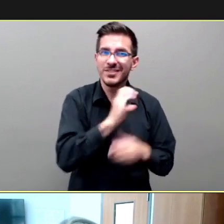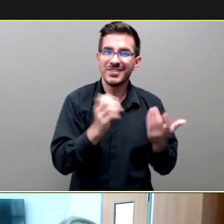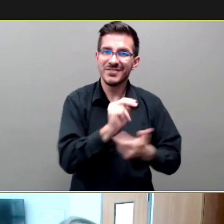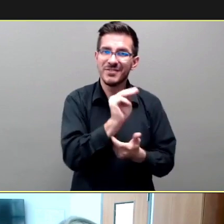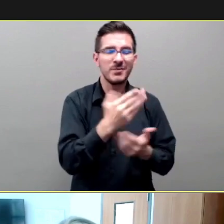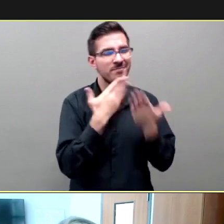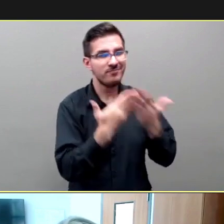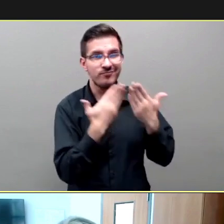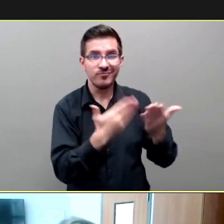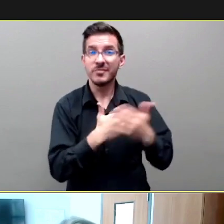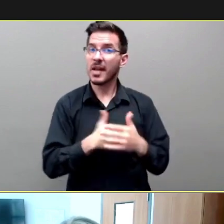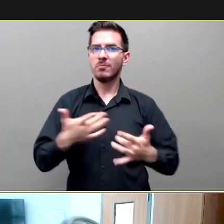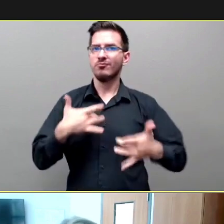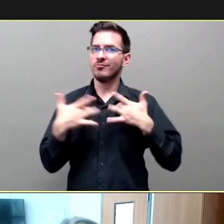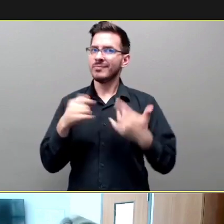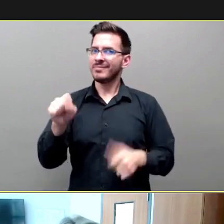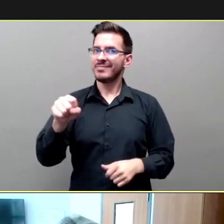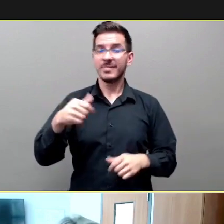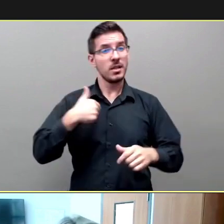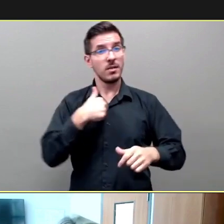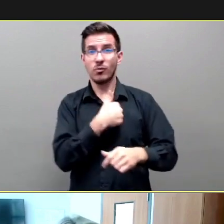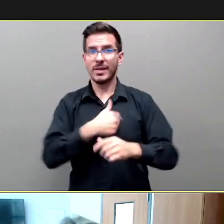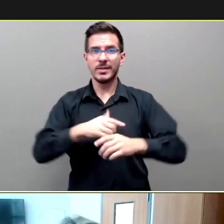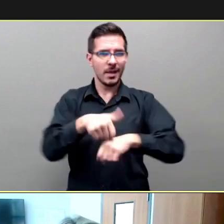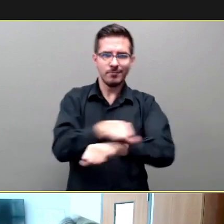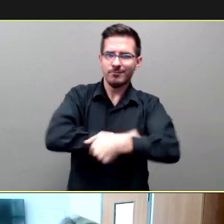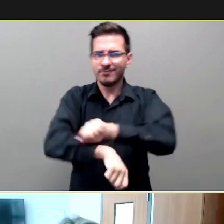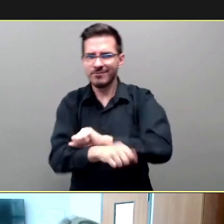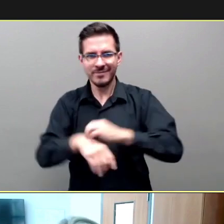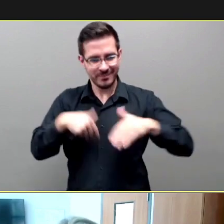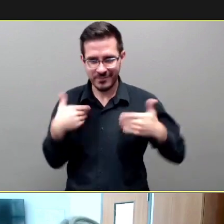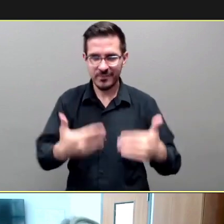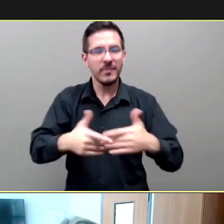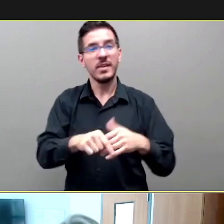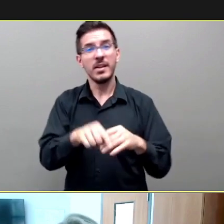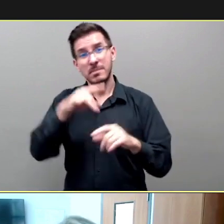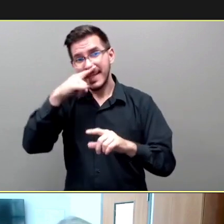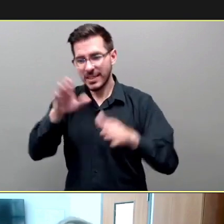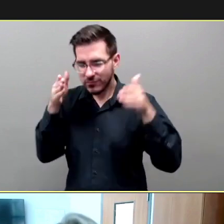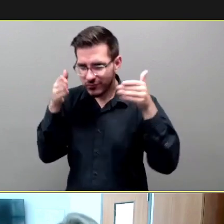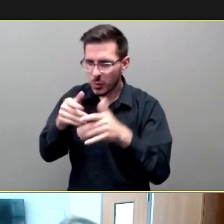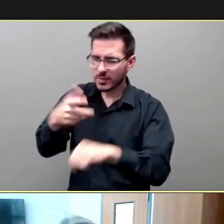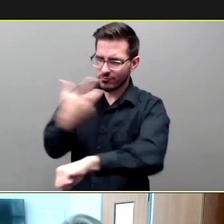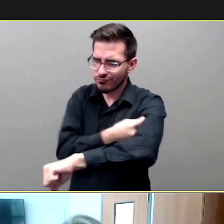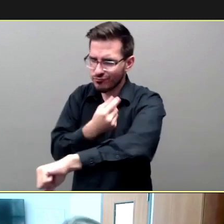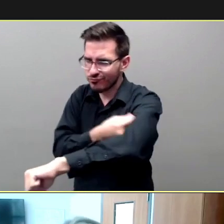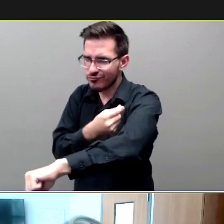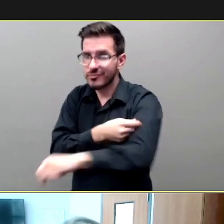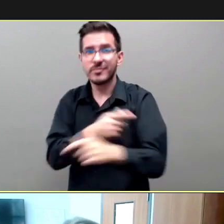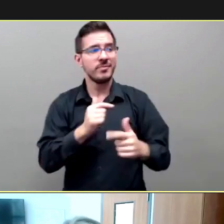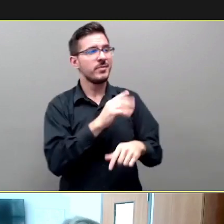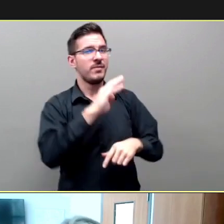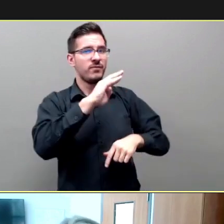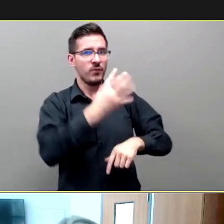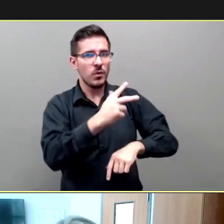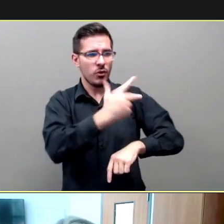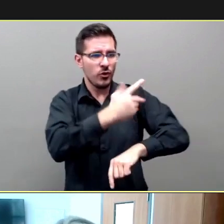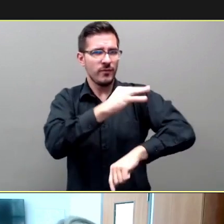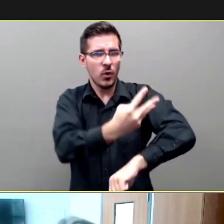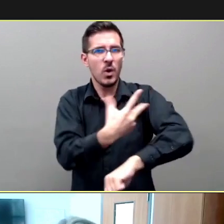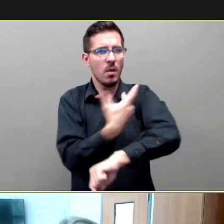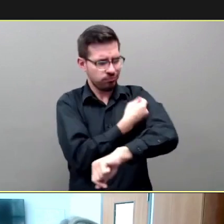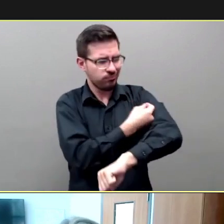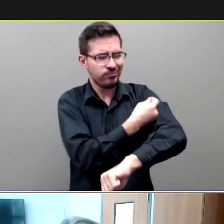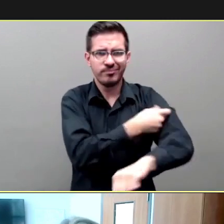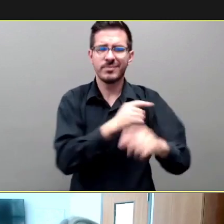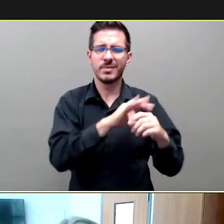really excited that, yeah, let's get out there, get our kids vaccinated, get our boosters, and protect ourselves as best we can right